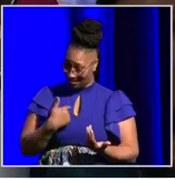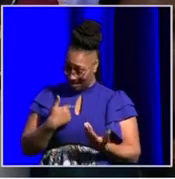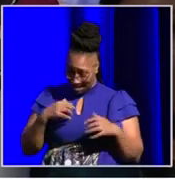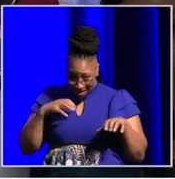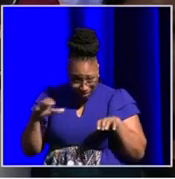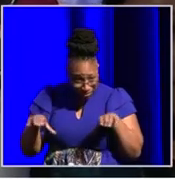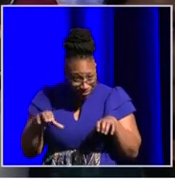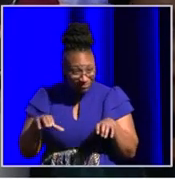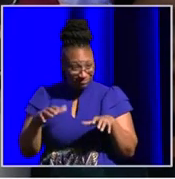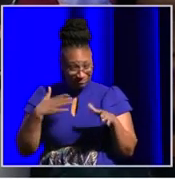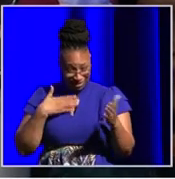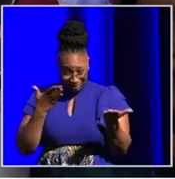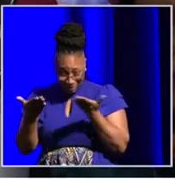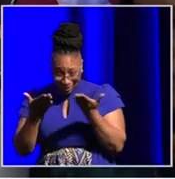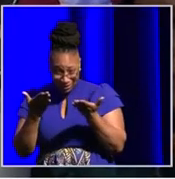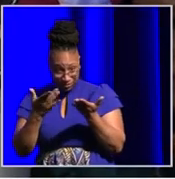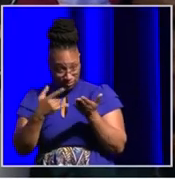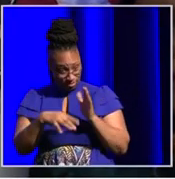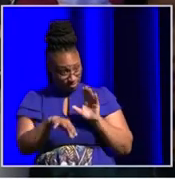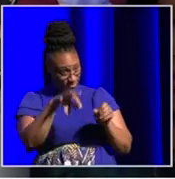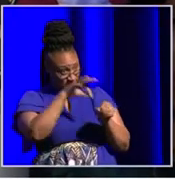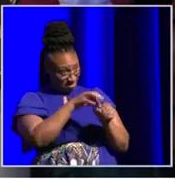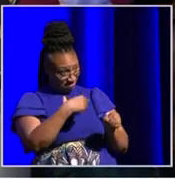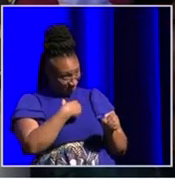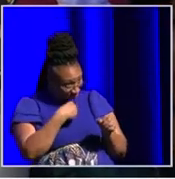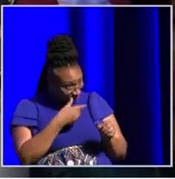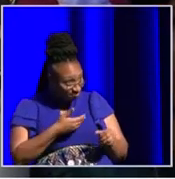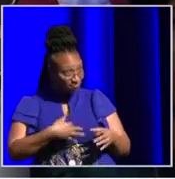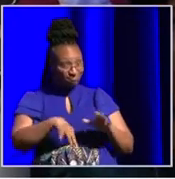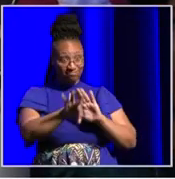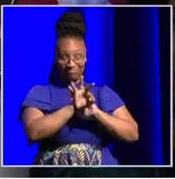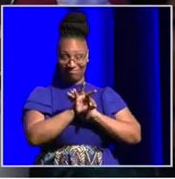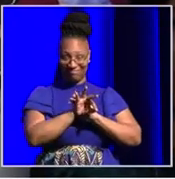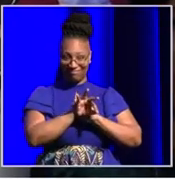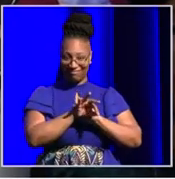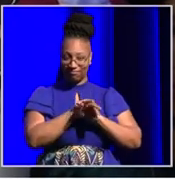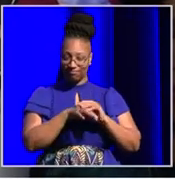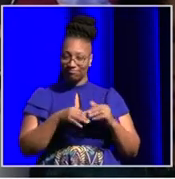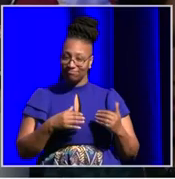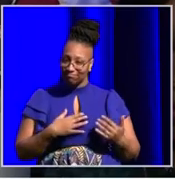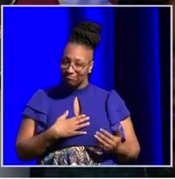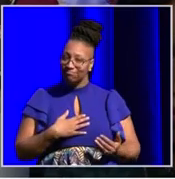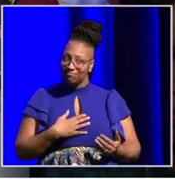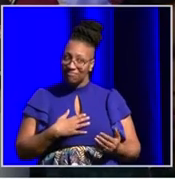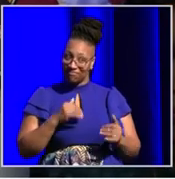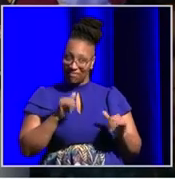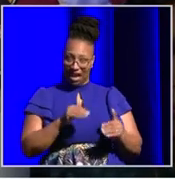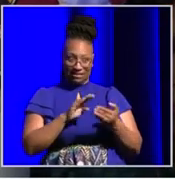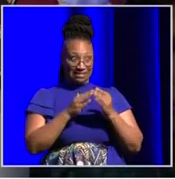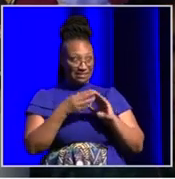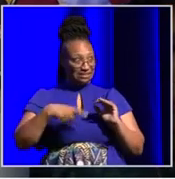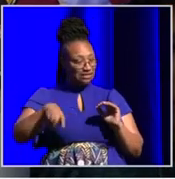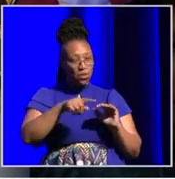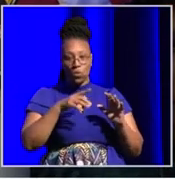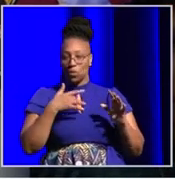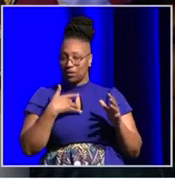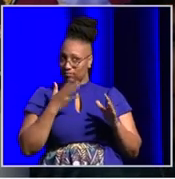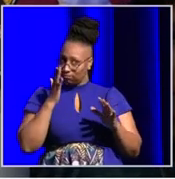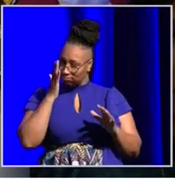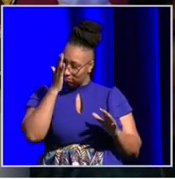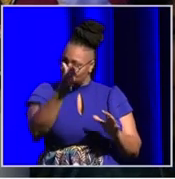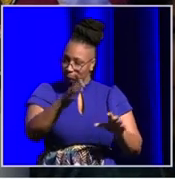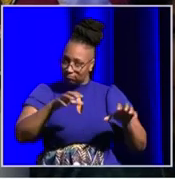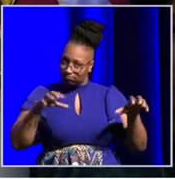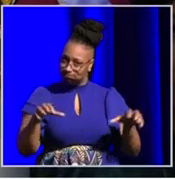elected officials as our city moves into the future. I'm proud to represent and support the needs and hopes